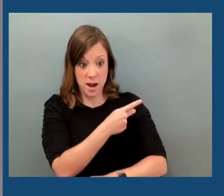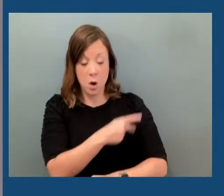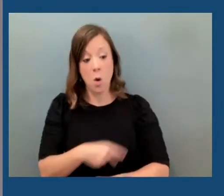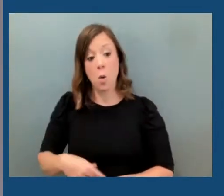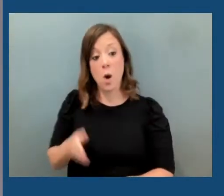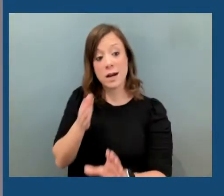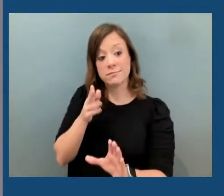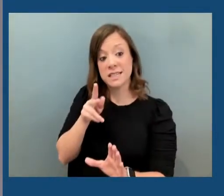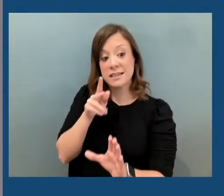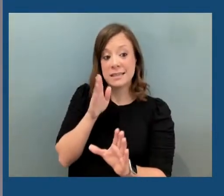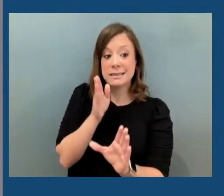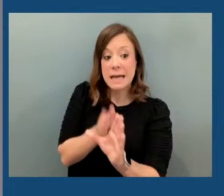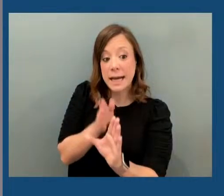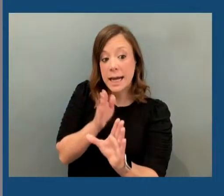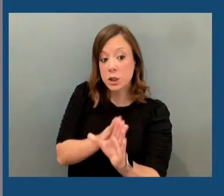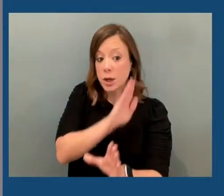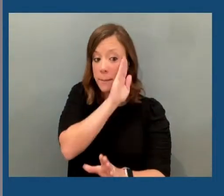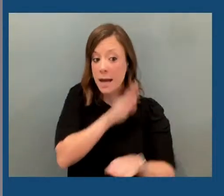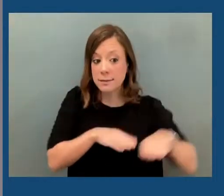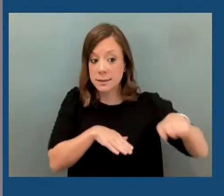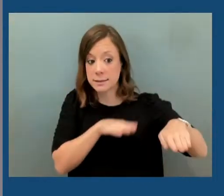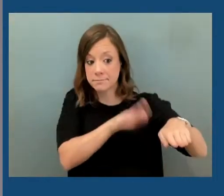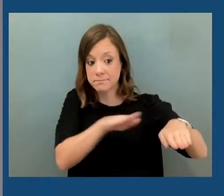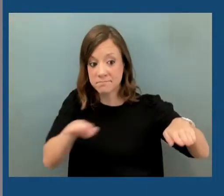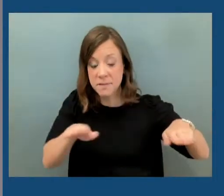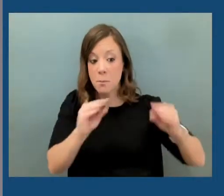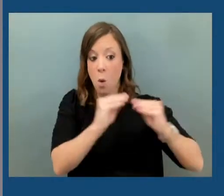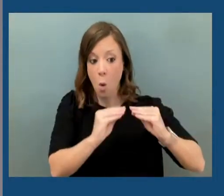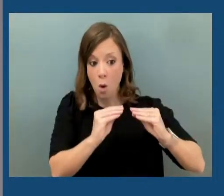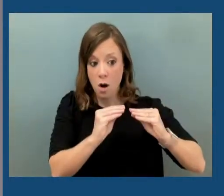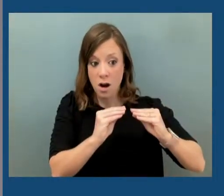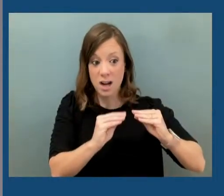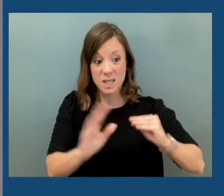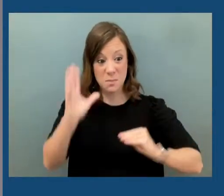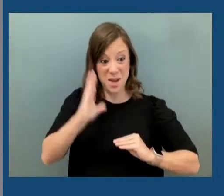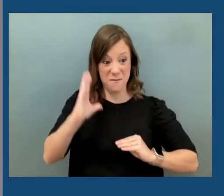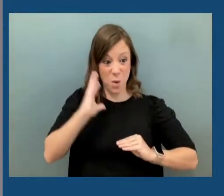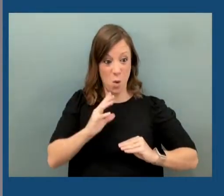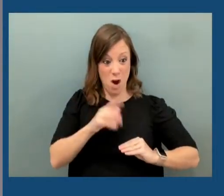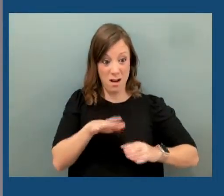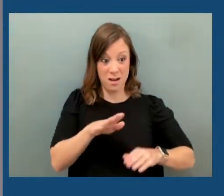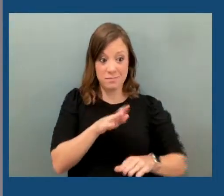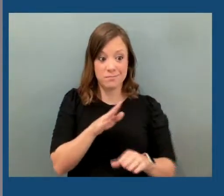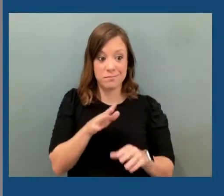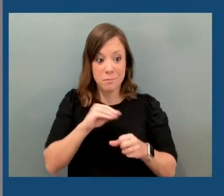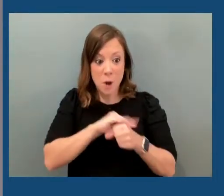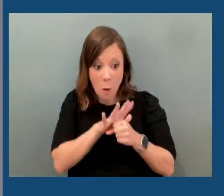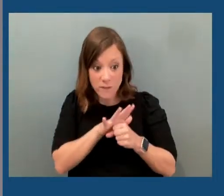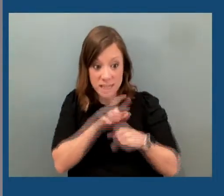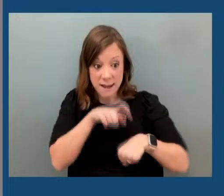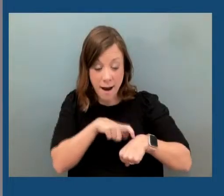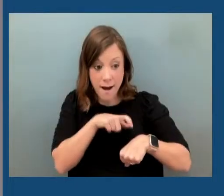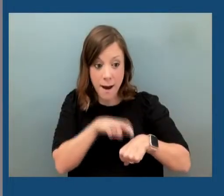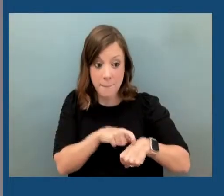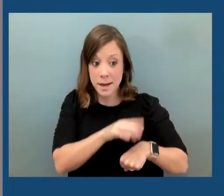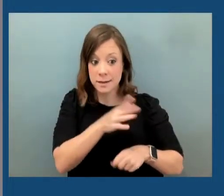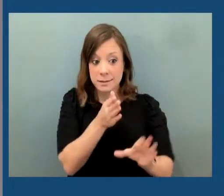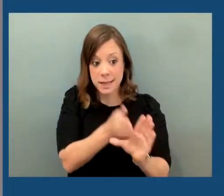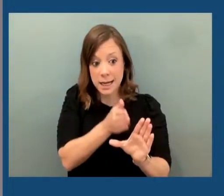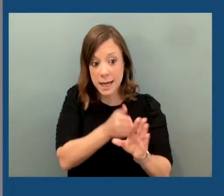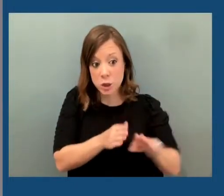offline during the pandemic, converted to COVID beds. But when it came time to put them back